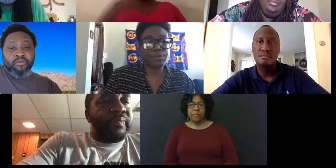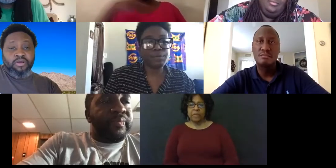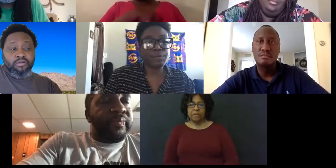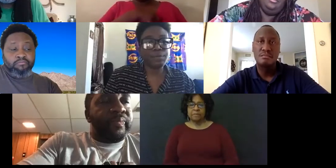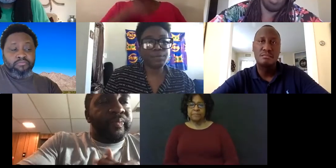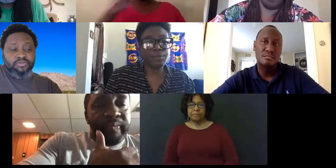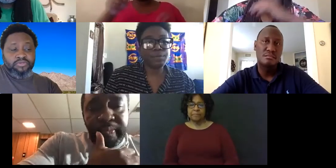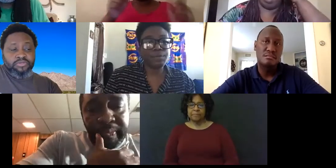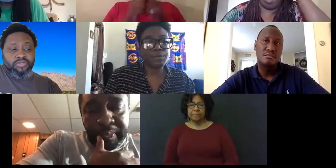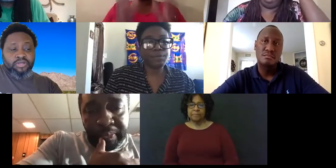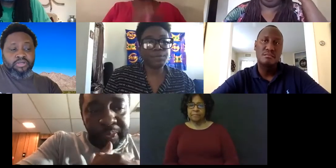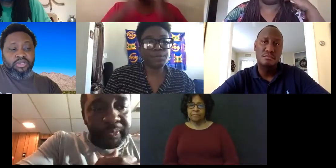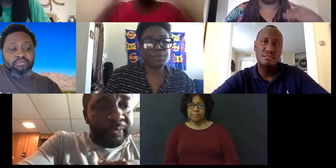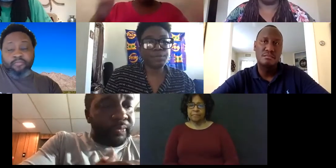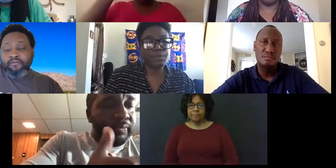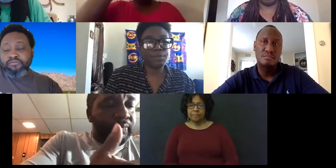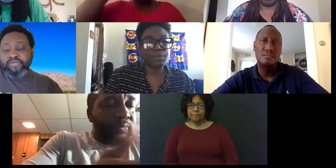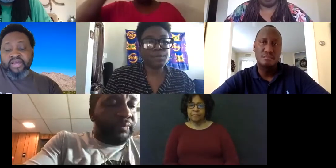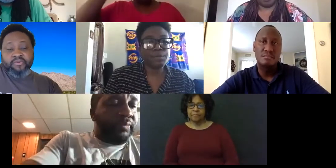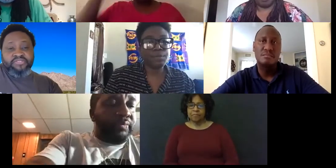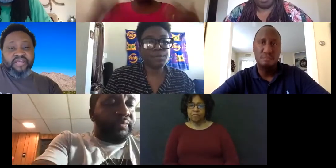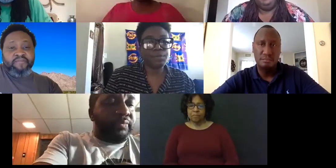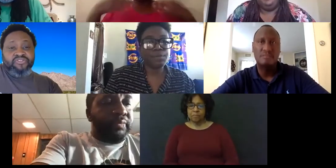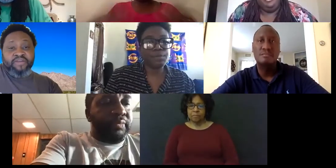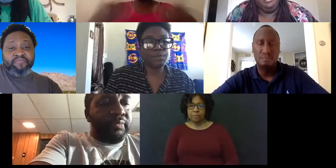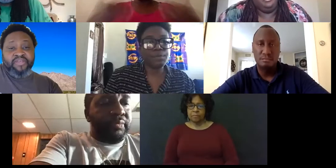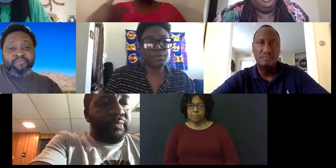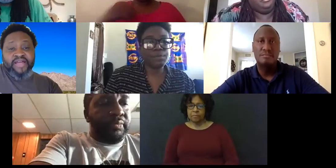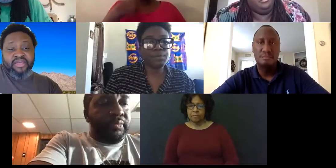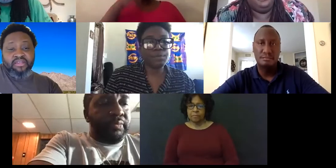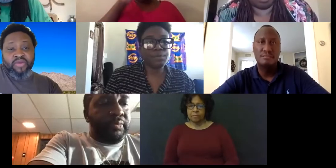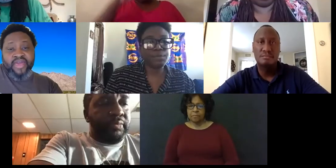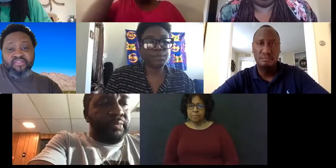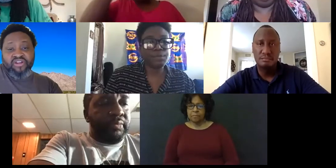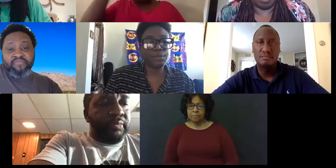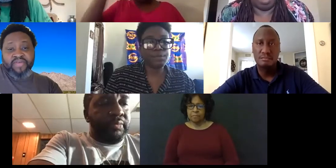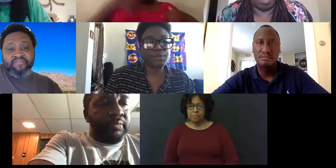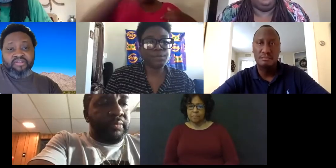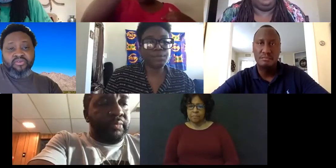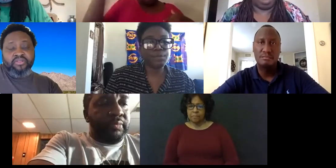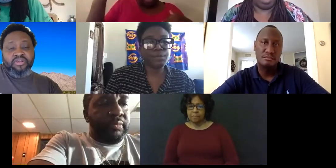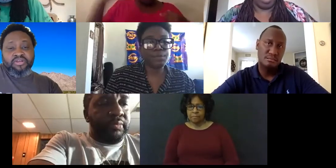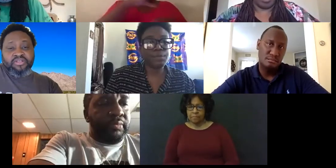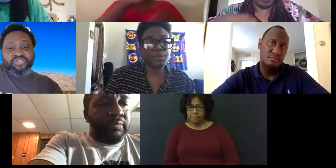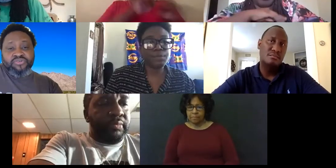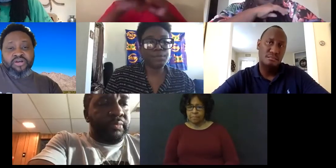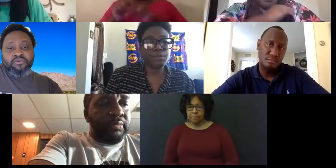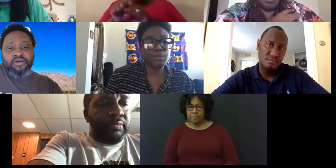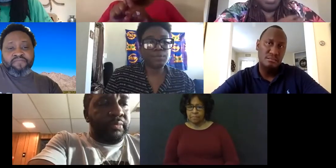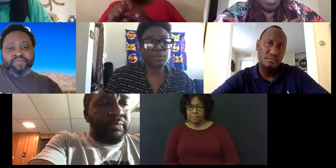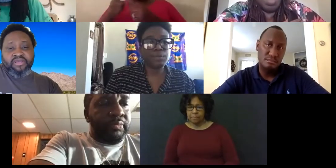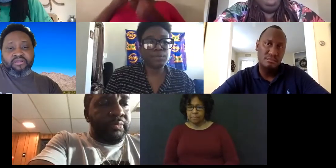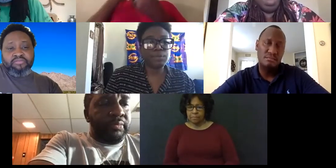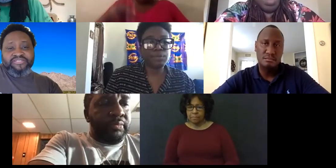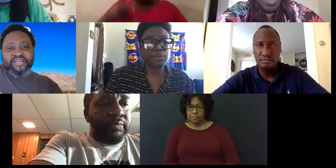know, and I would say the trauma of being Black, and then you add the trauma of having to deal with the struggle